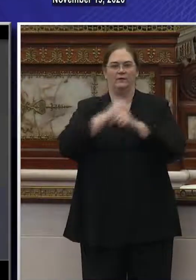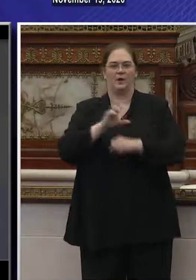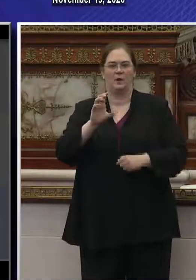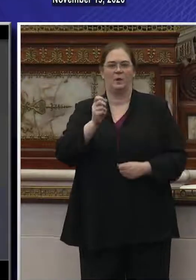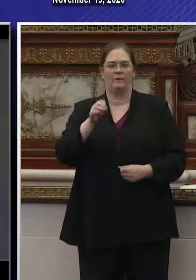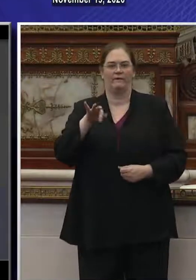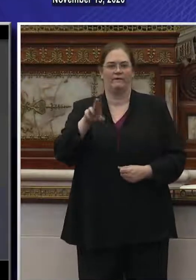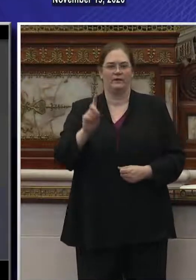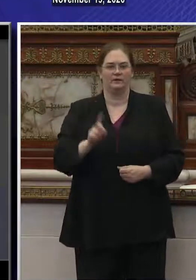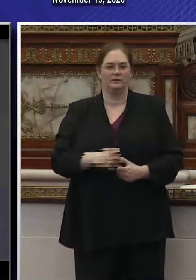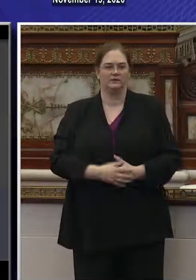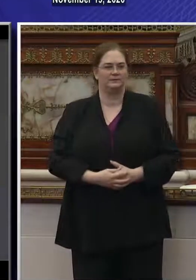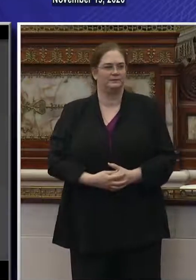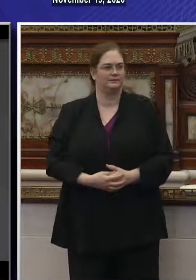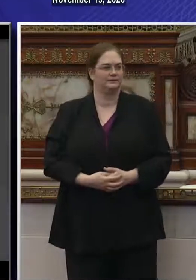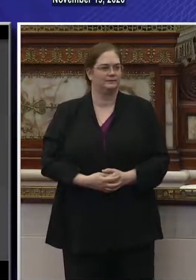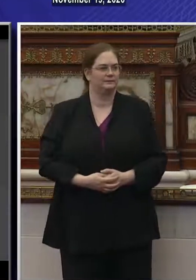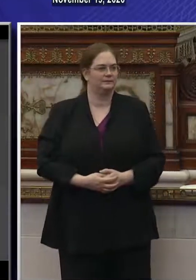COVID.